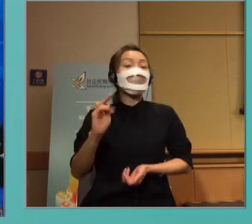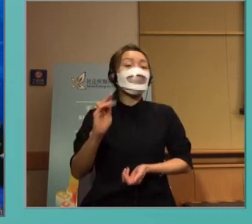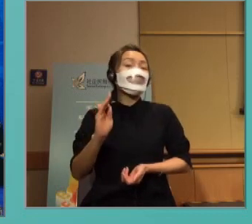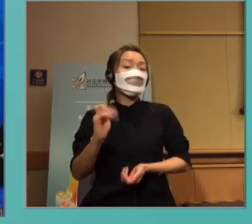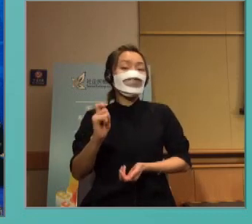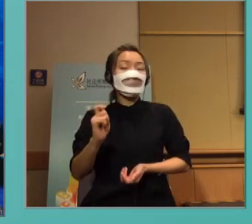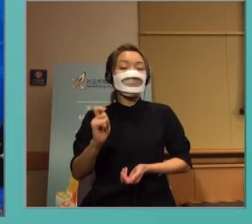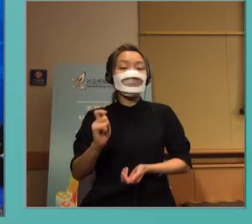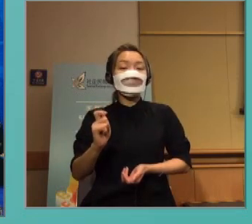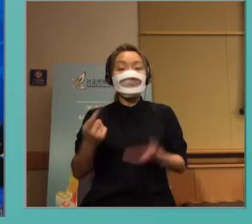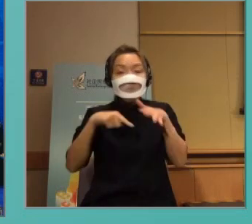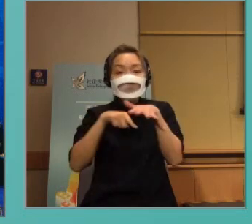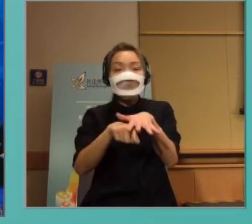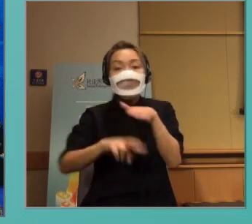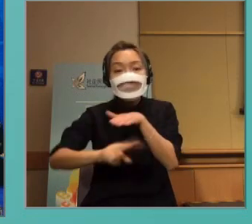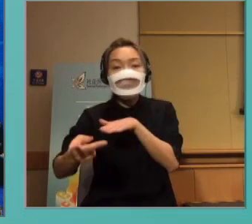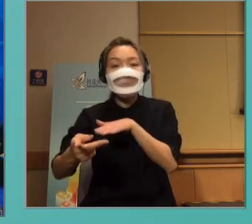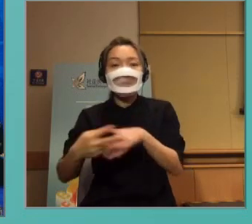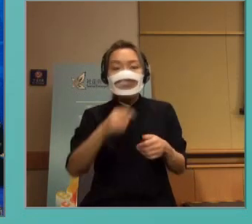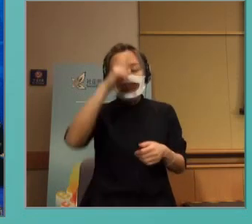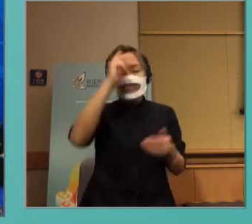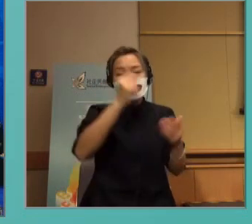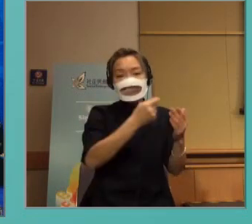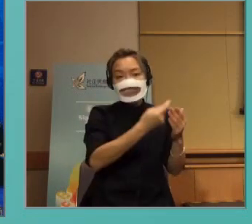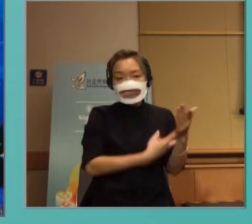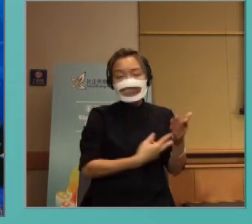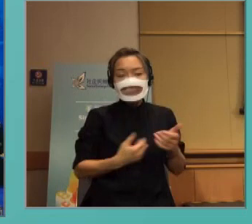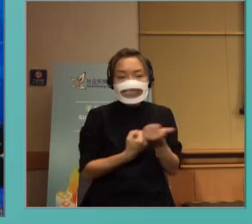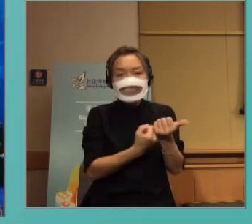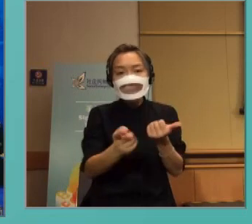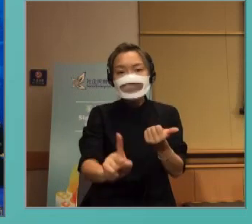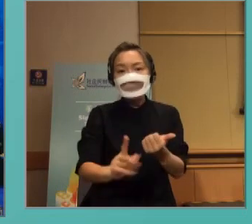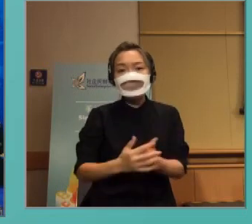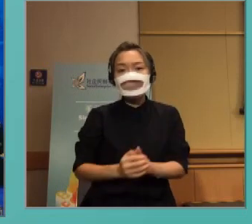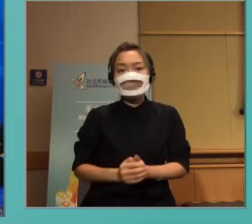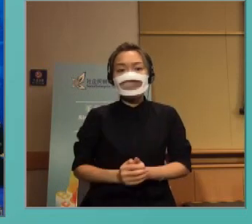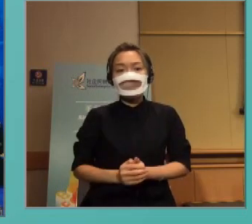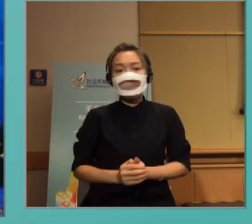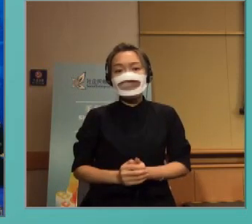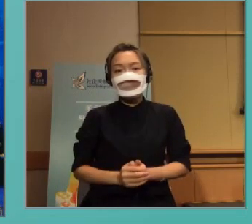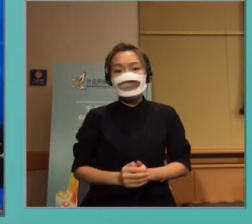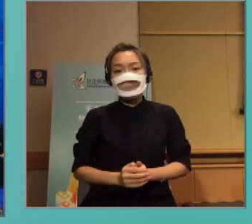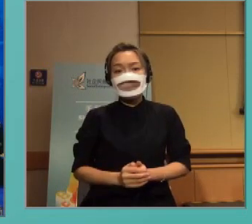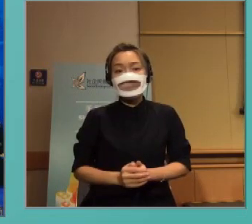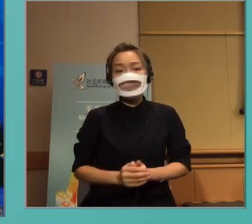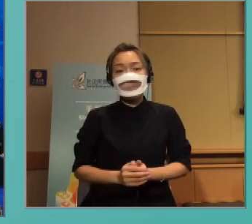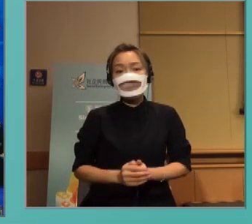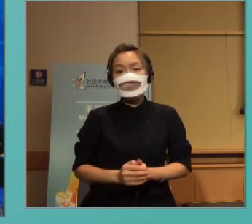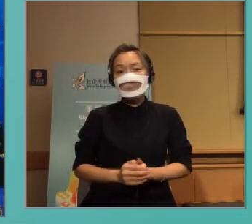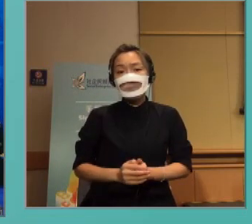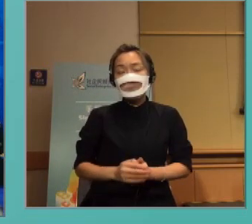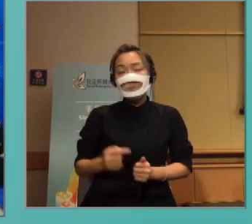I think Yanto mentioned that I'm working with Collectibles, Marvel, and XP, but another company that I'm actually working for, I'm a senior consultant